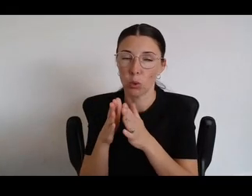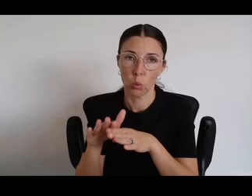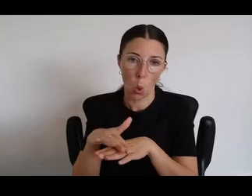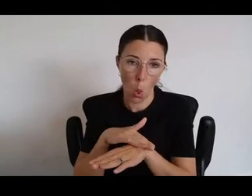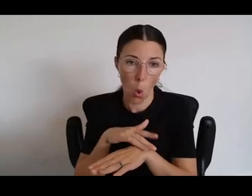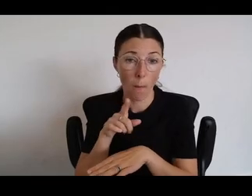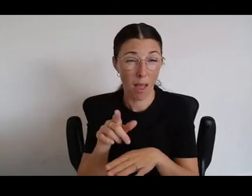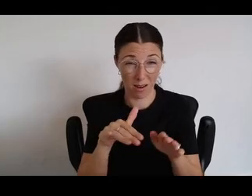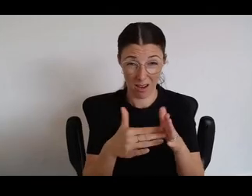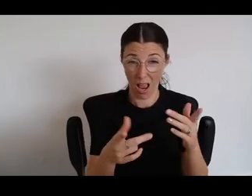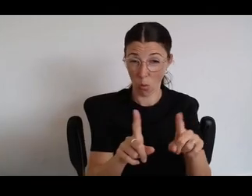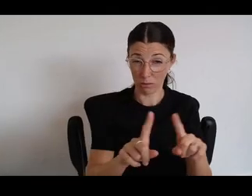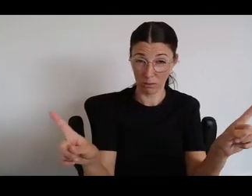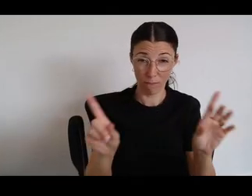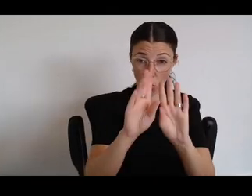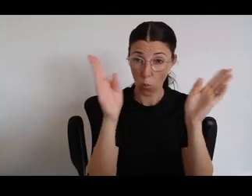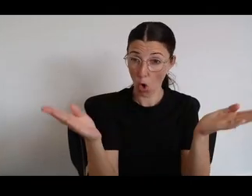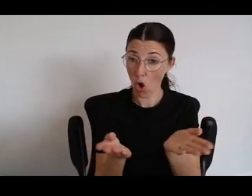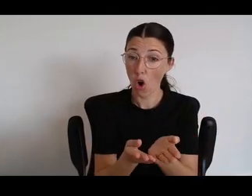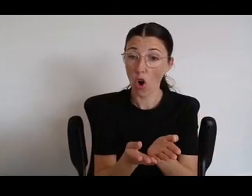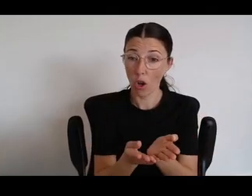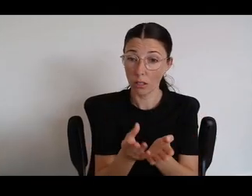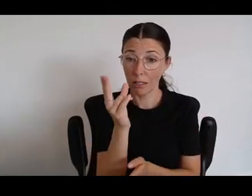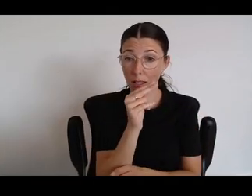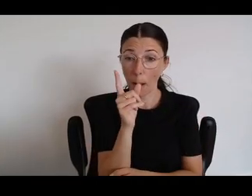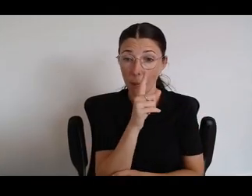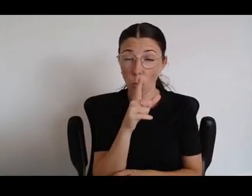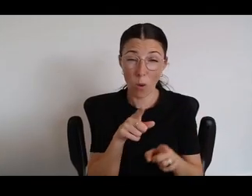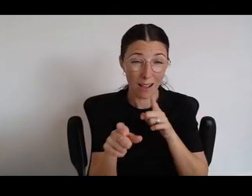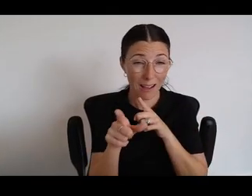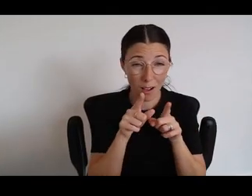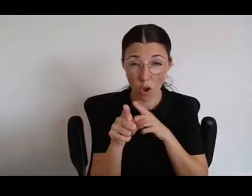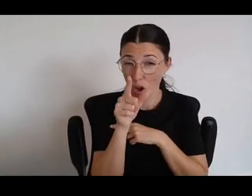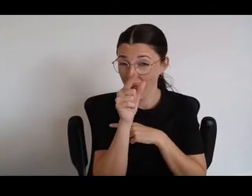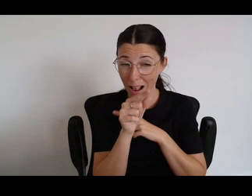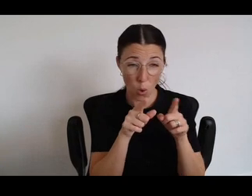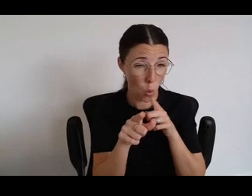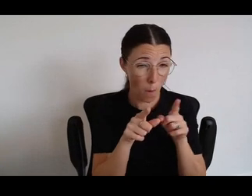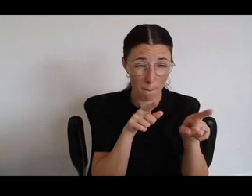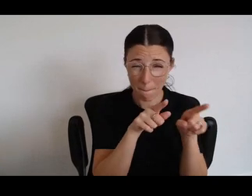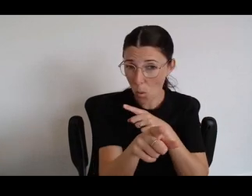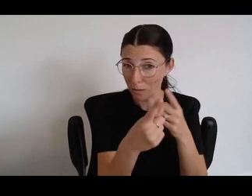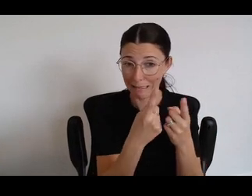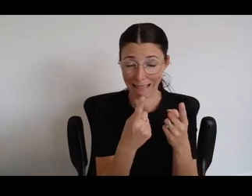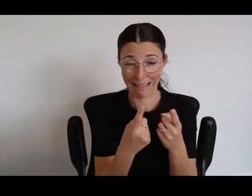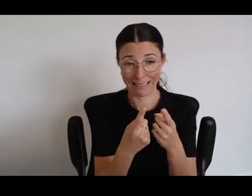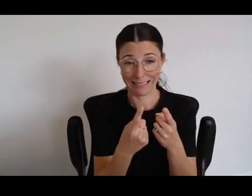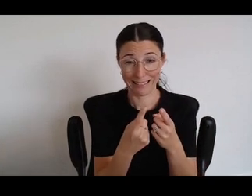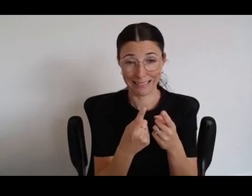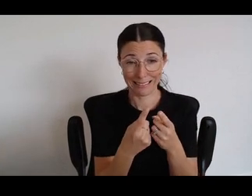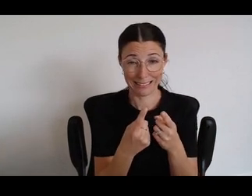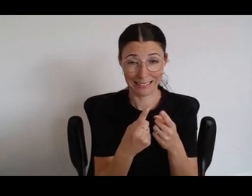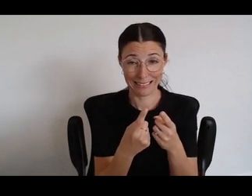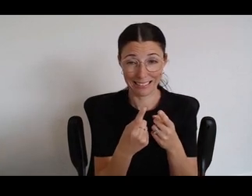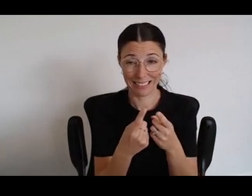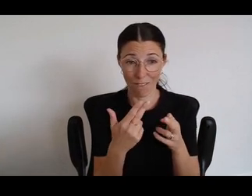different world where we are living now, that young people can learn most of these things that they need in life in order to do good things for themselves